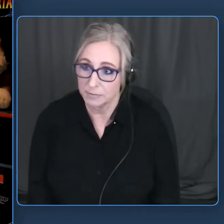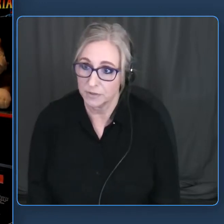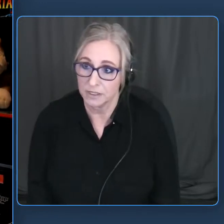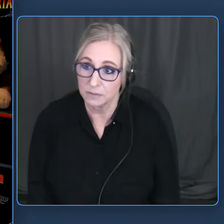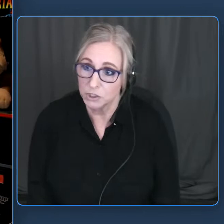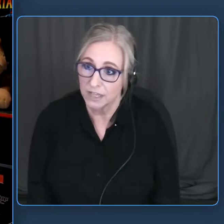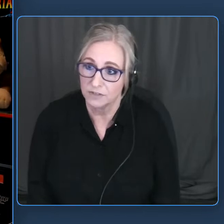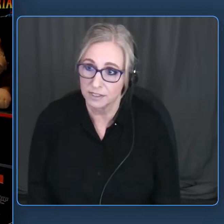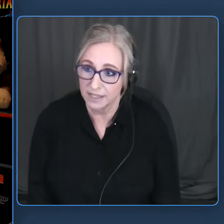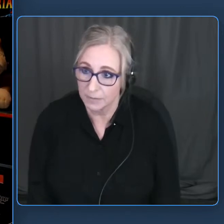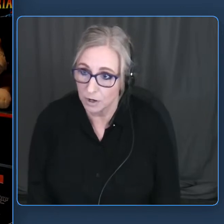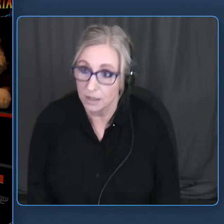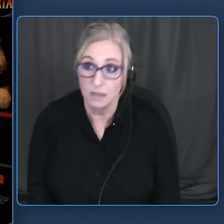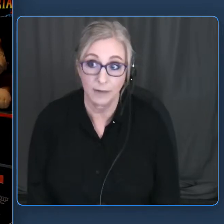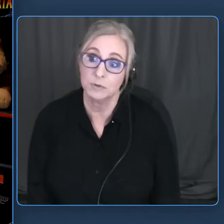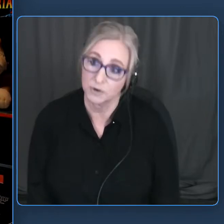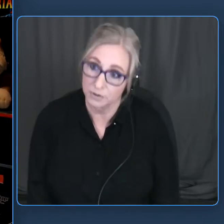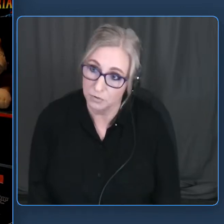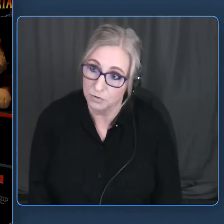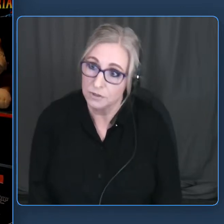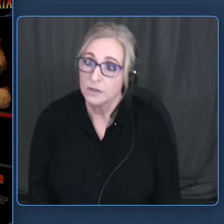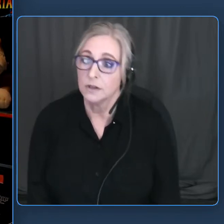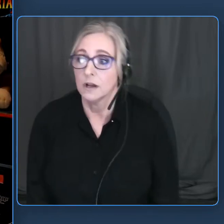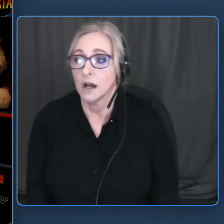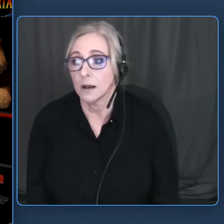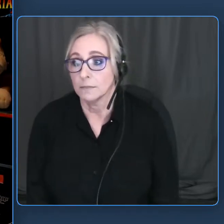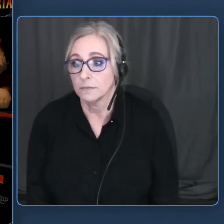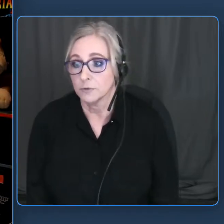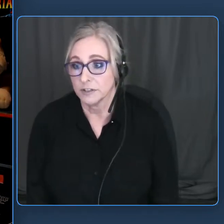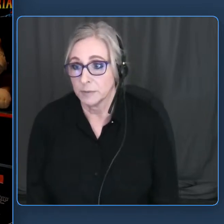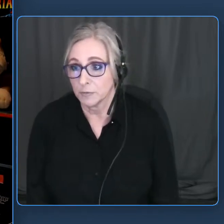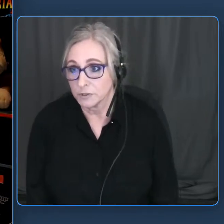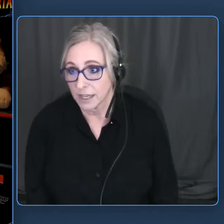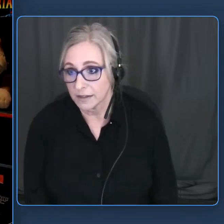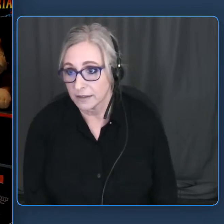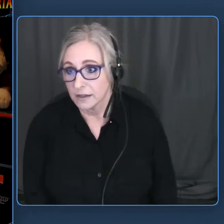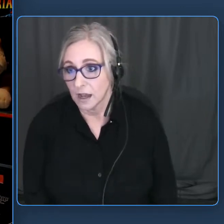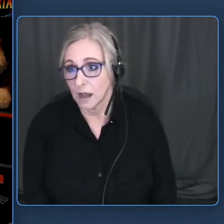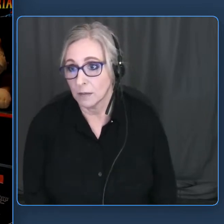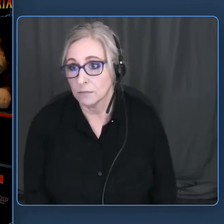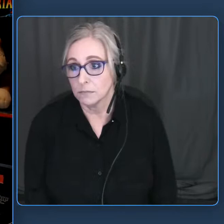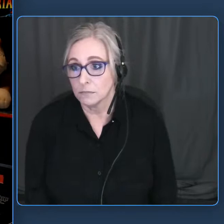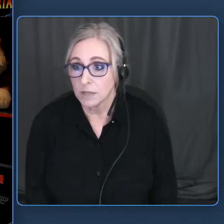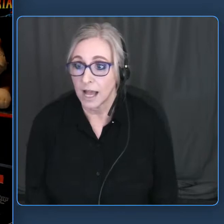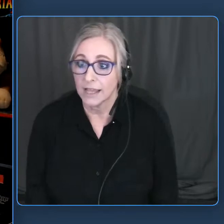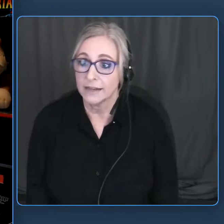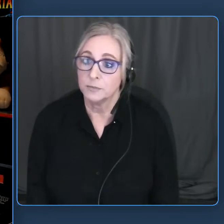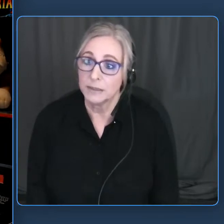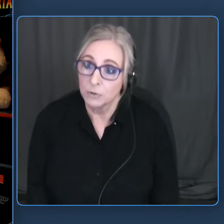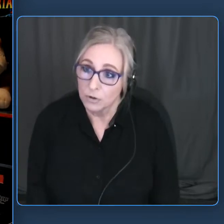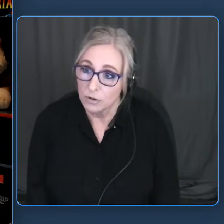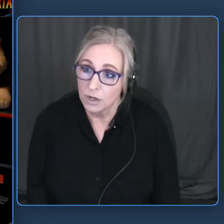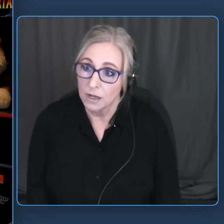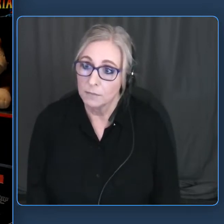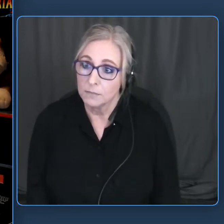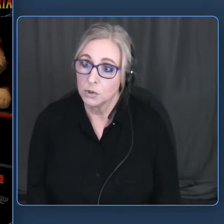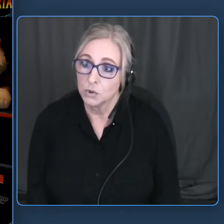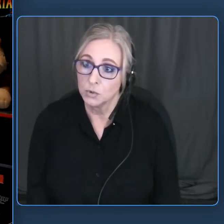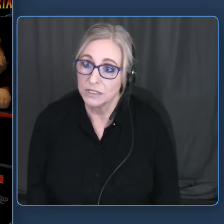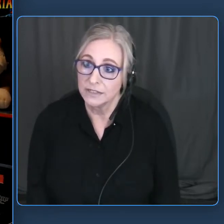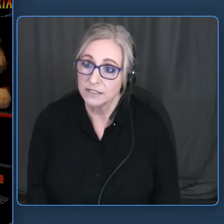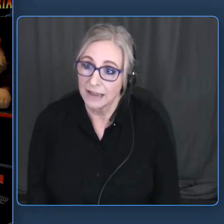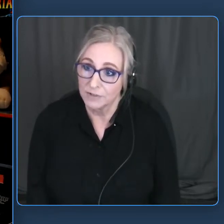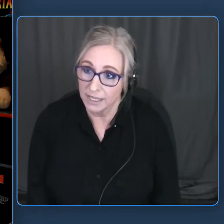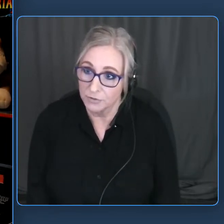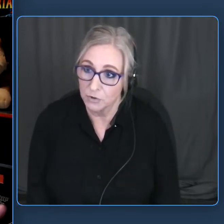nice for deaf people. They can communicate via camera. That would be very cool for deaf people for tech. blind people